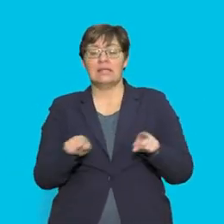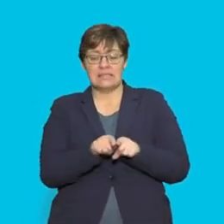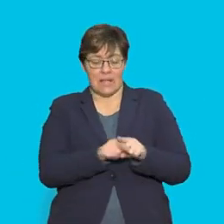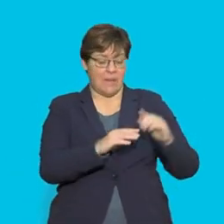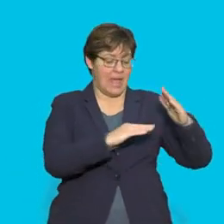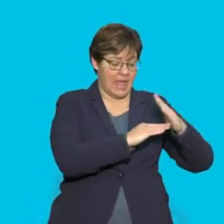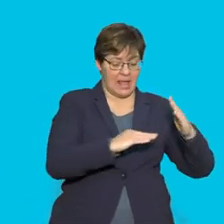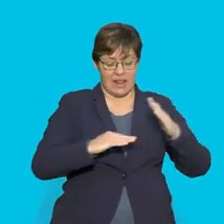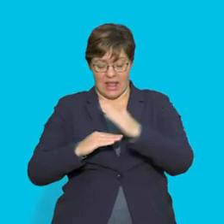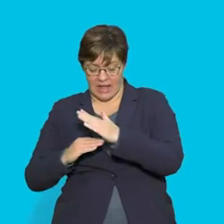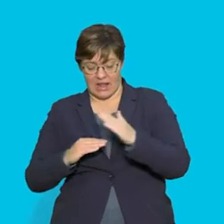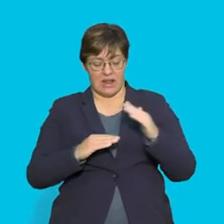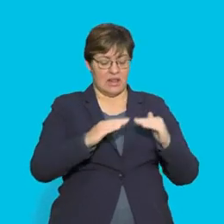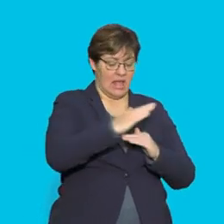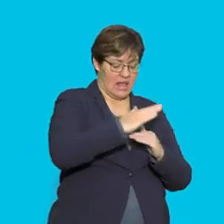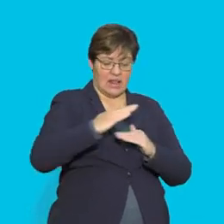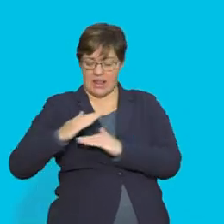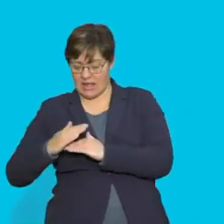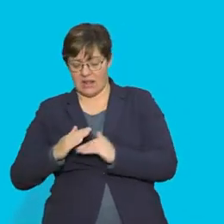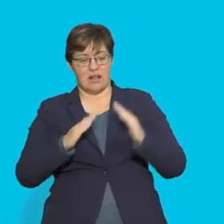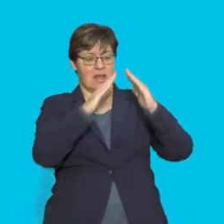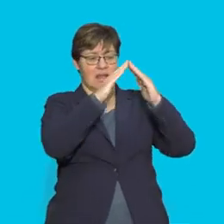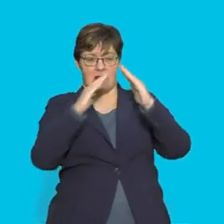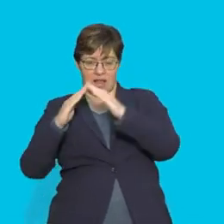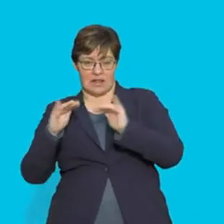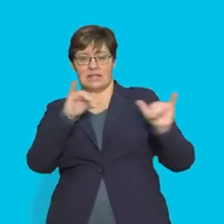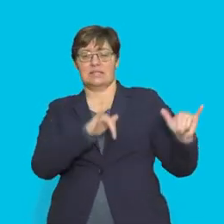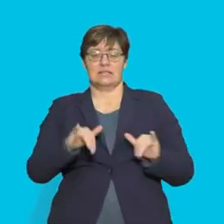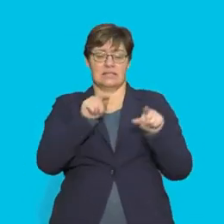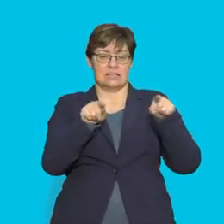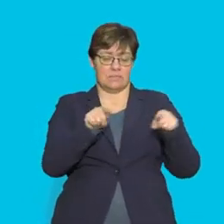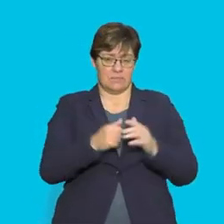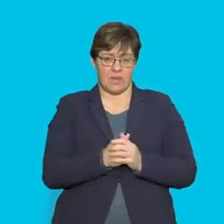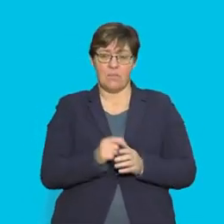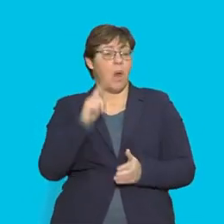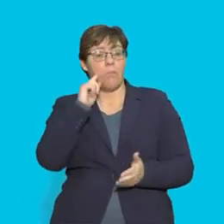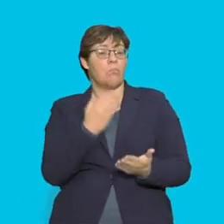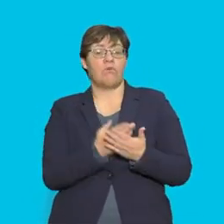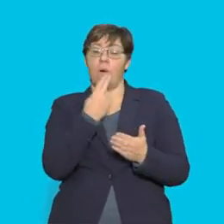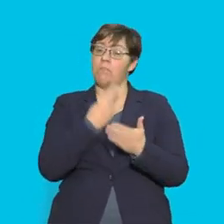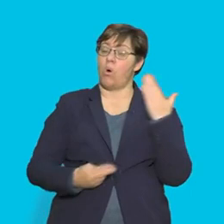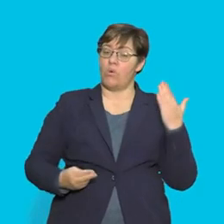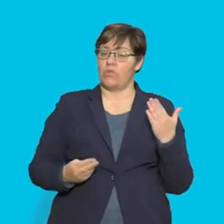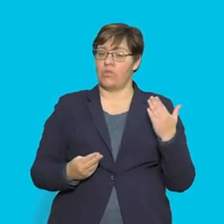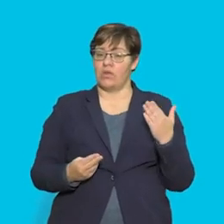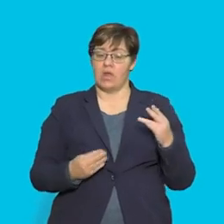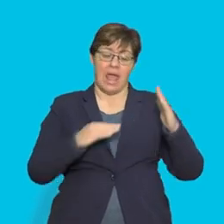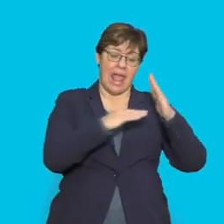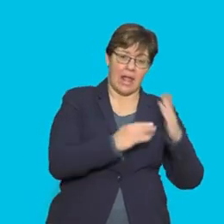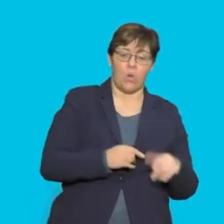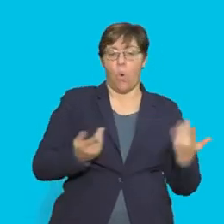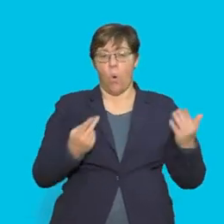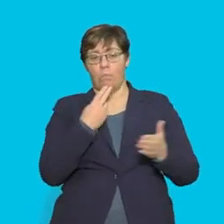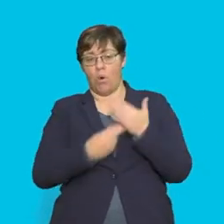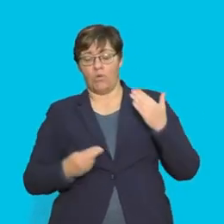and also the three equal angles need to be seen. But you don't need to prove both equal